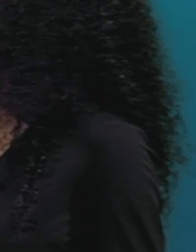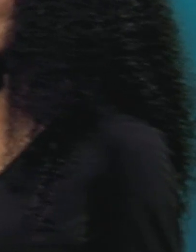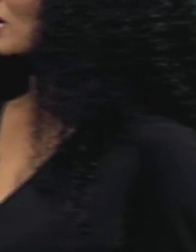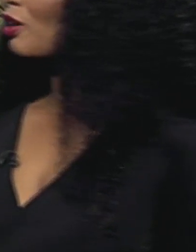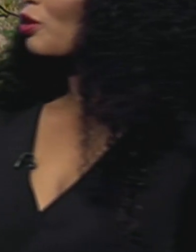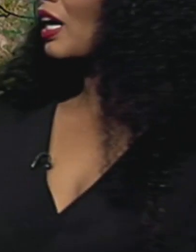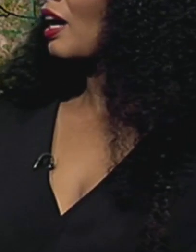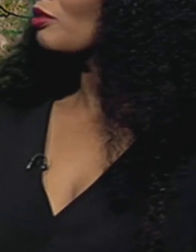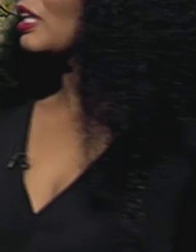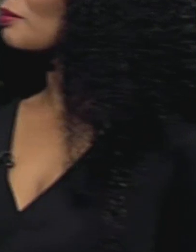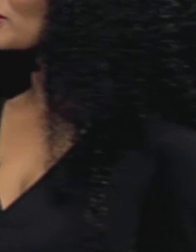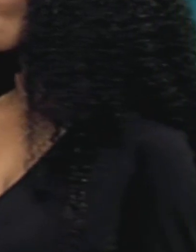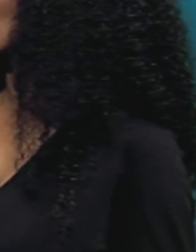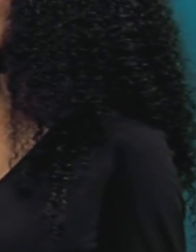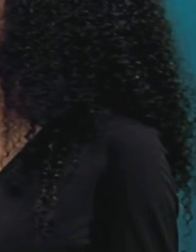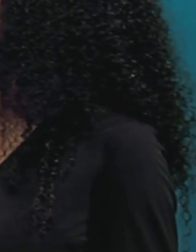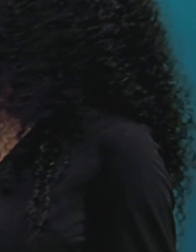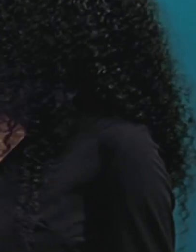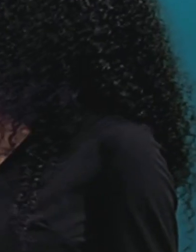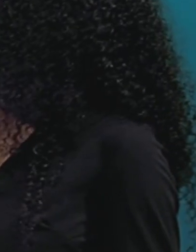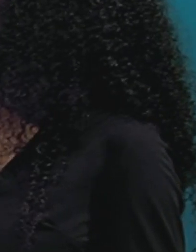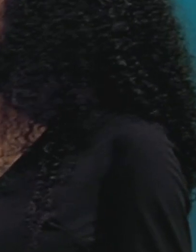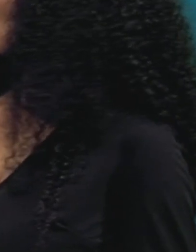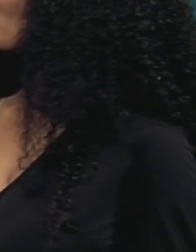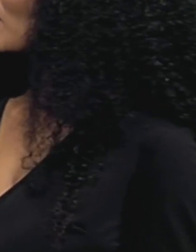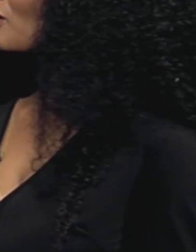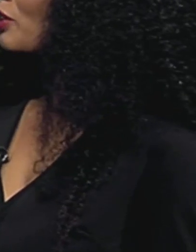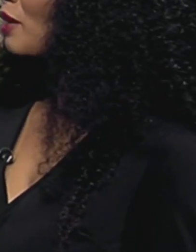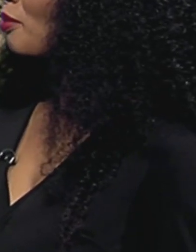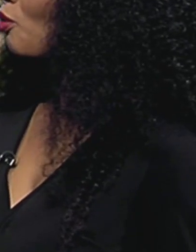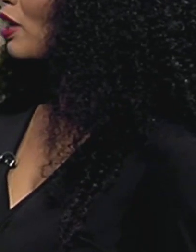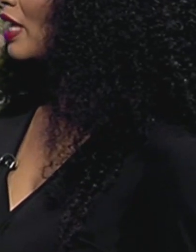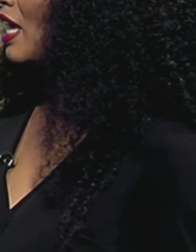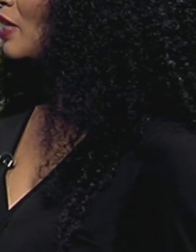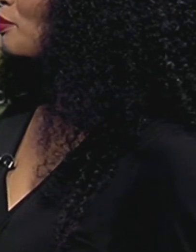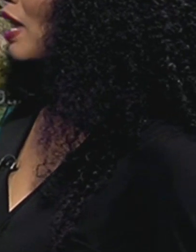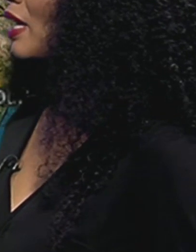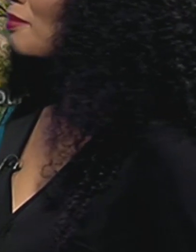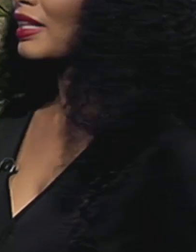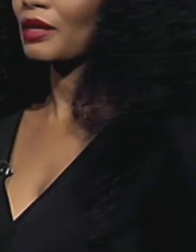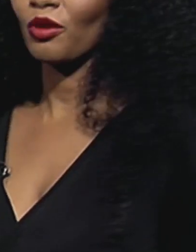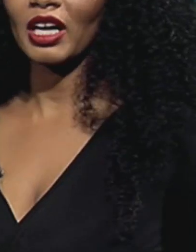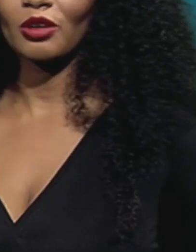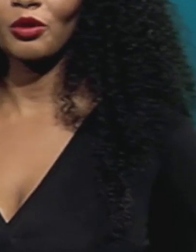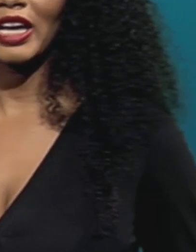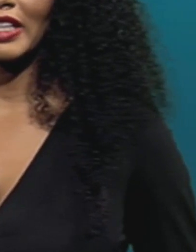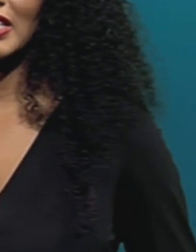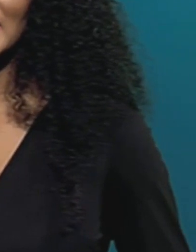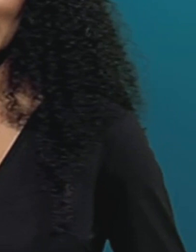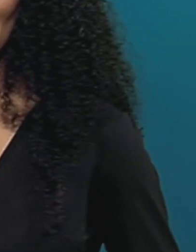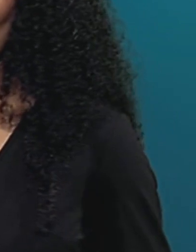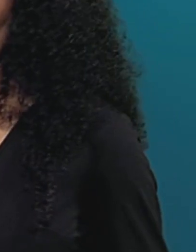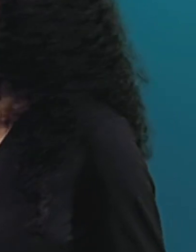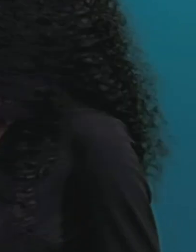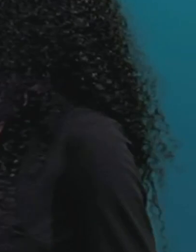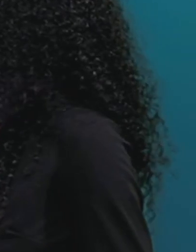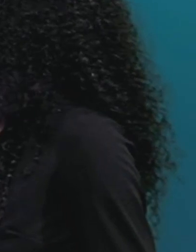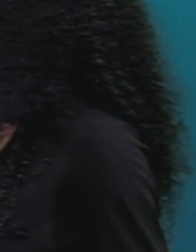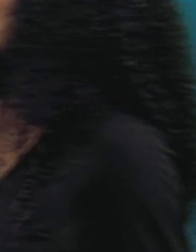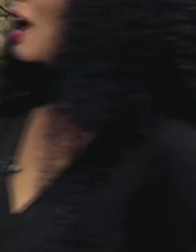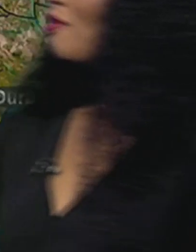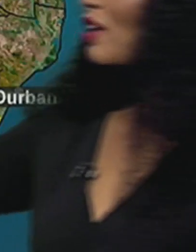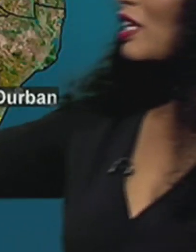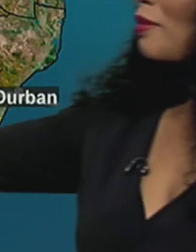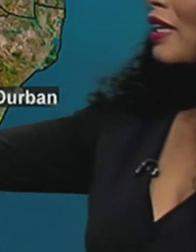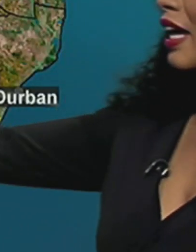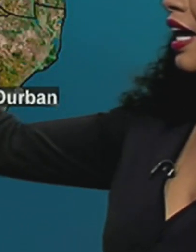ka dibe mo karolong ya Gauteng Pretoria Bokone Bophirima le karolong ya Polokwane le pula e matla mo karolong ya Eastern Cape ka moso le